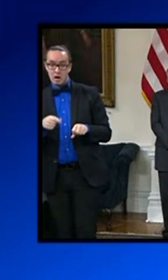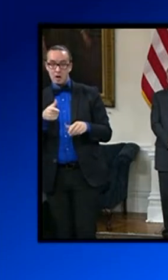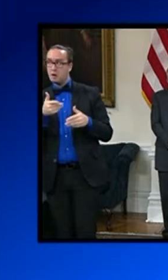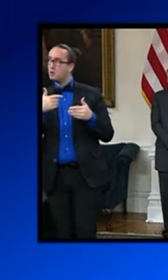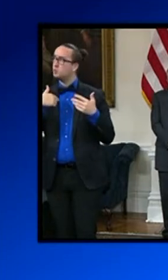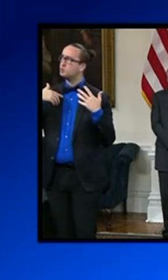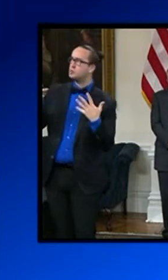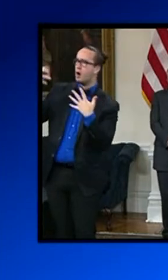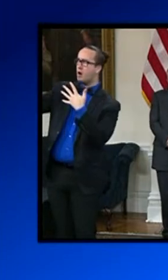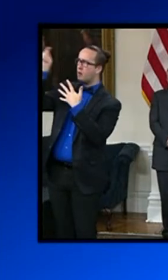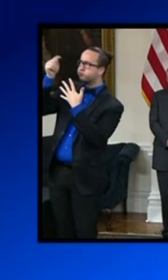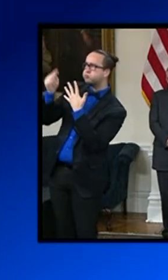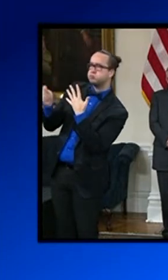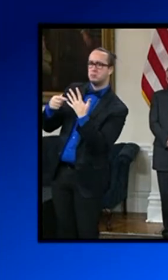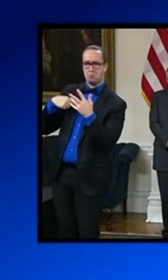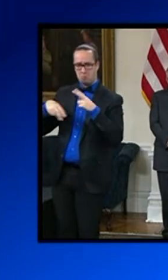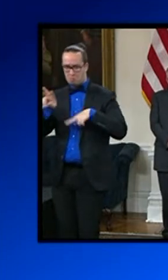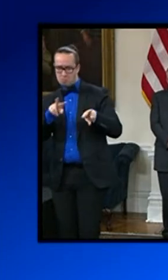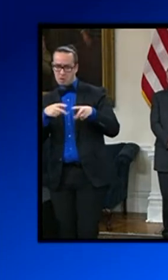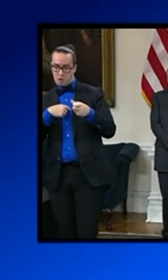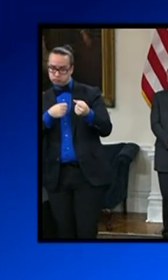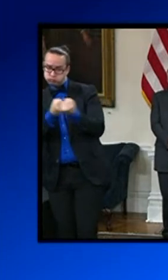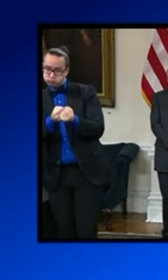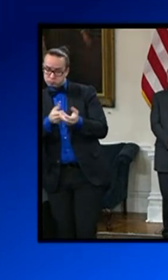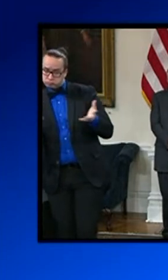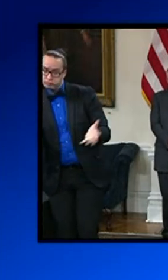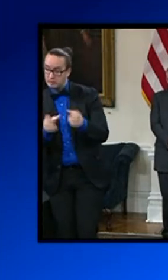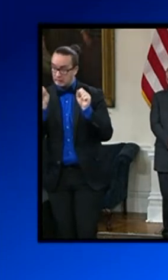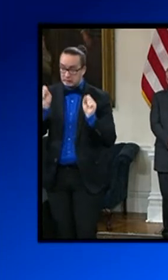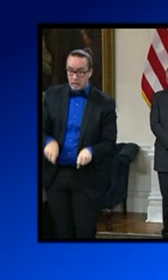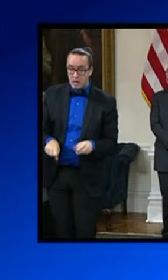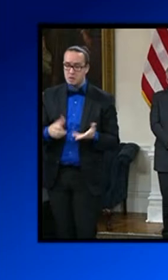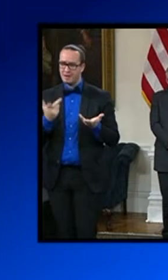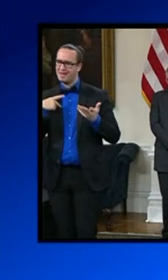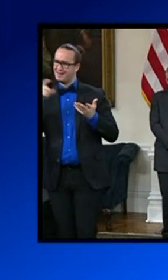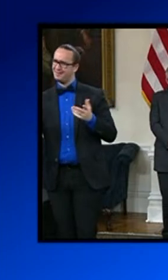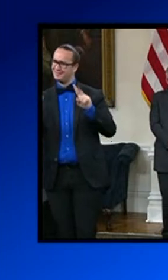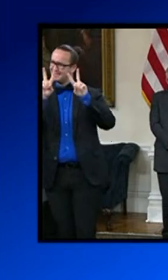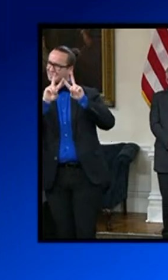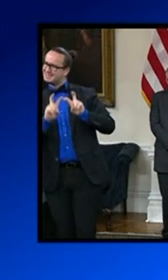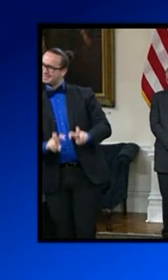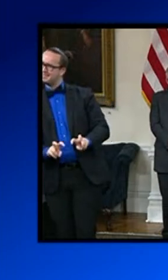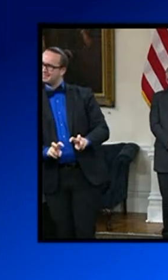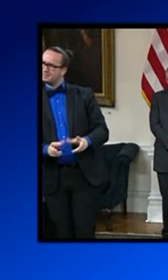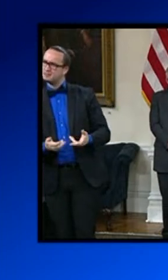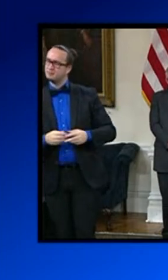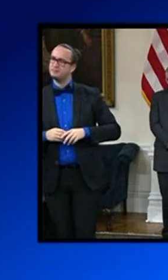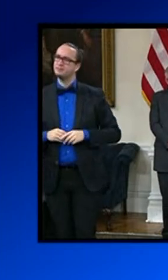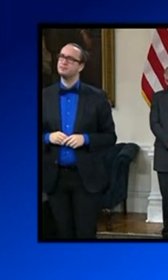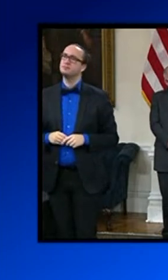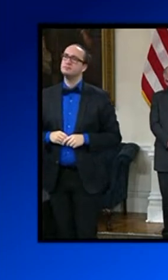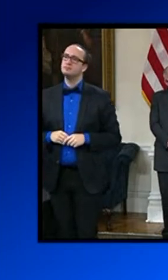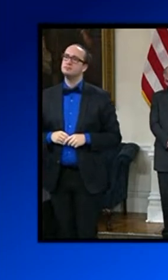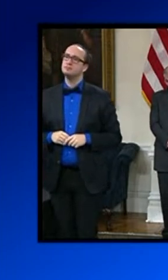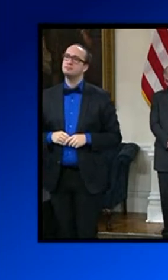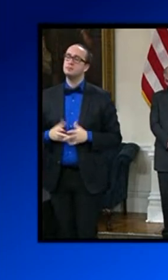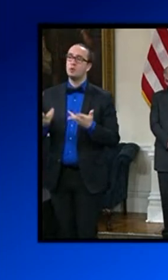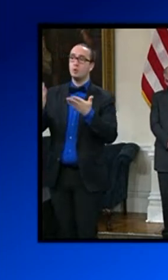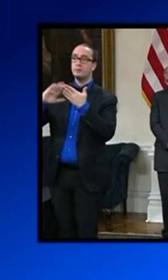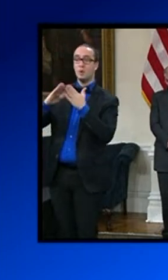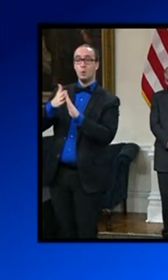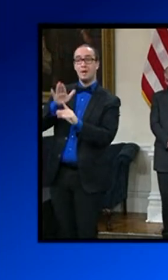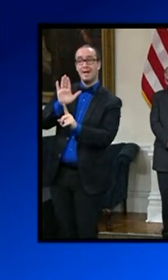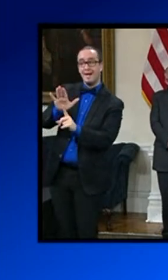of the suggested public partners. Step three, a site assessment. In this step, the task force will consult with local